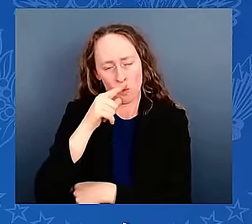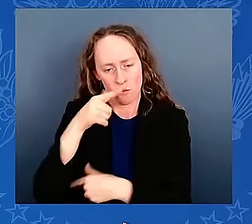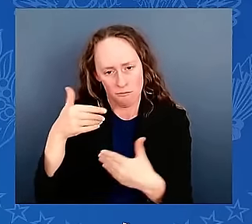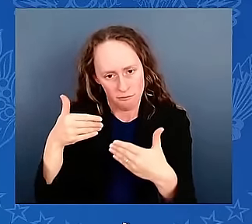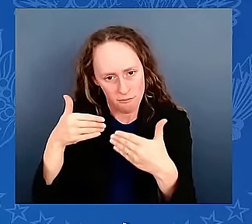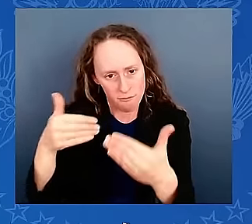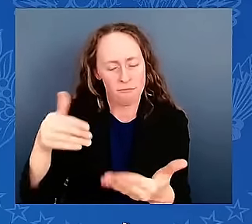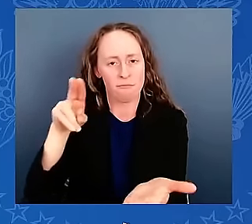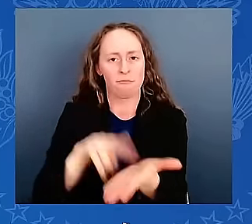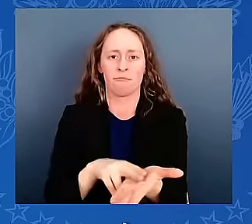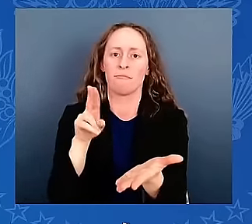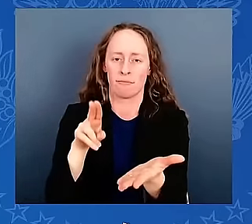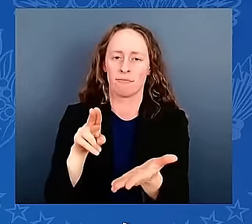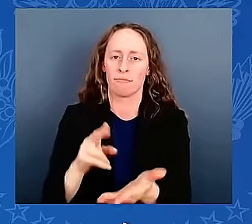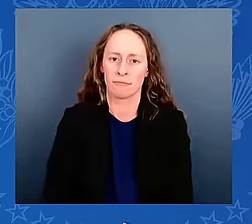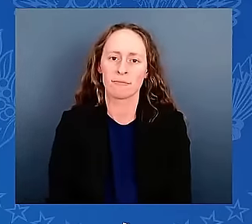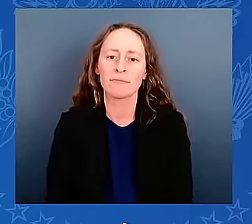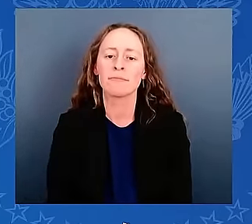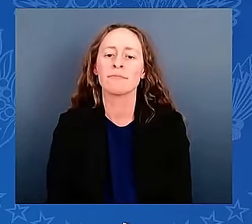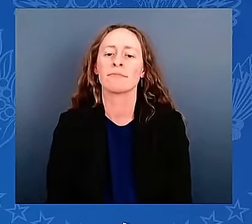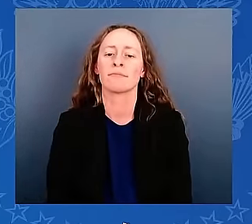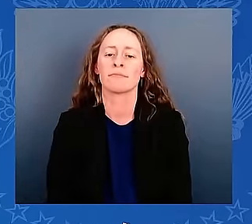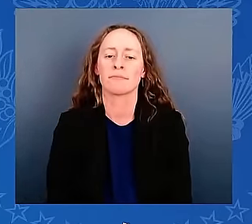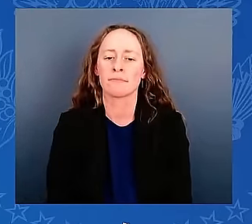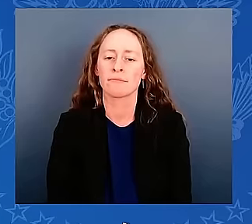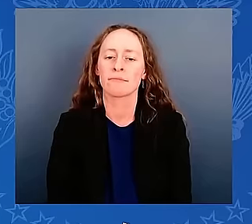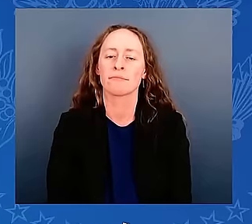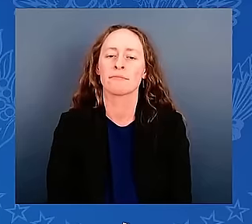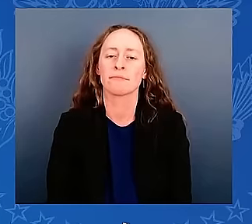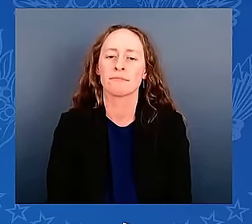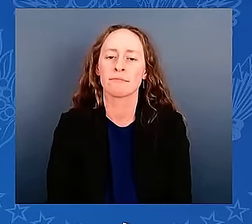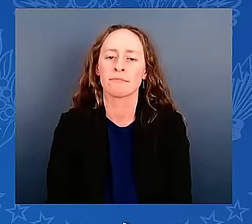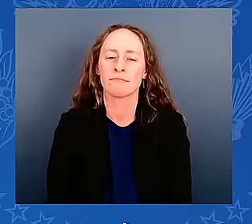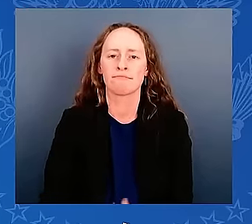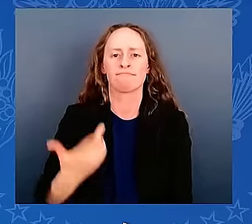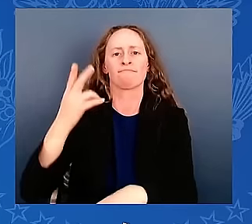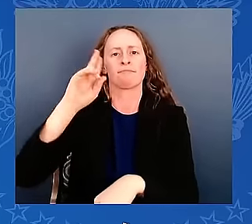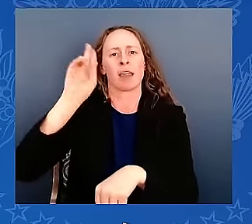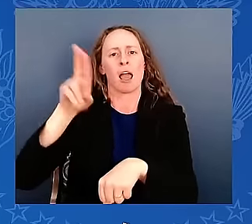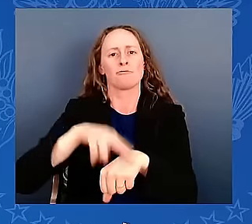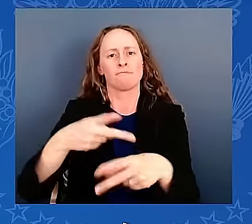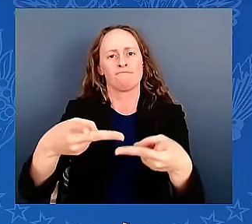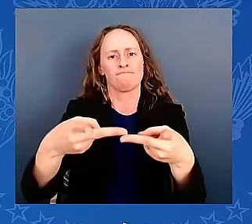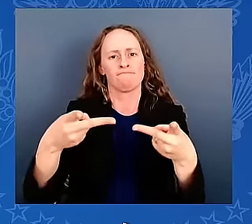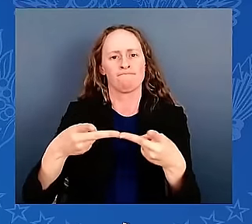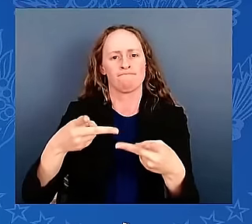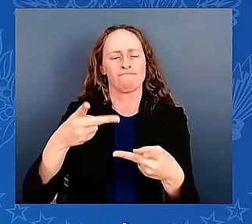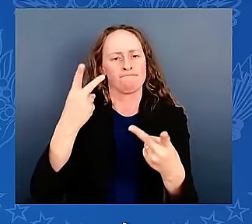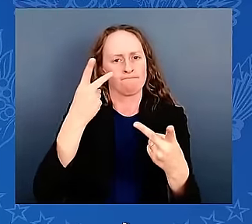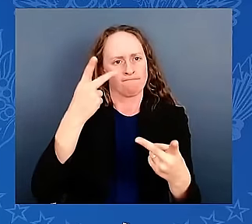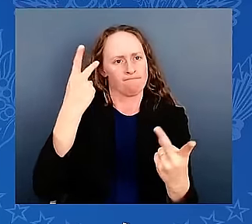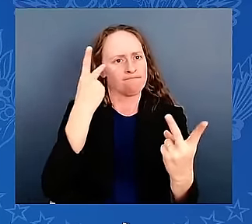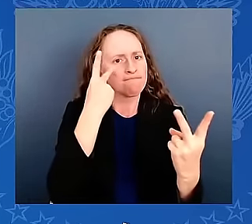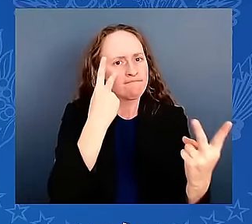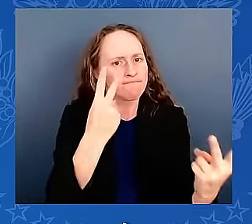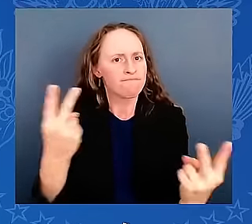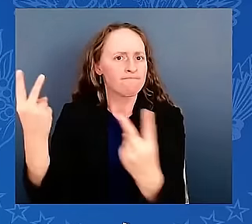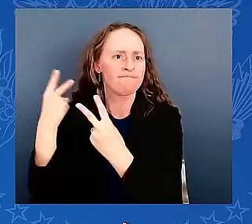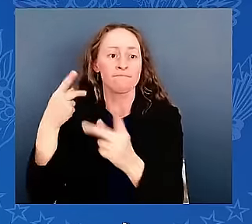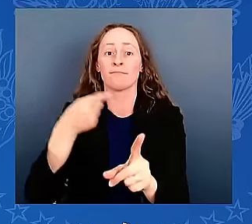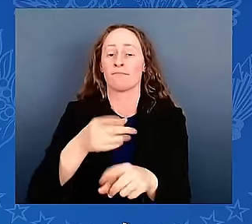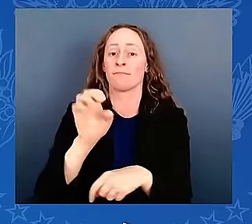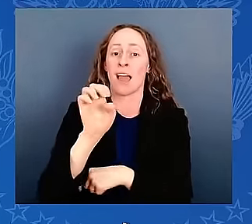monuments for Mamie and Emmett Till, and so much more. So there's no doubt about what's